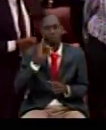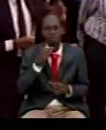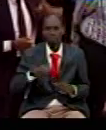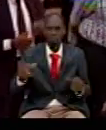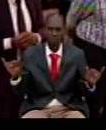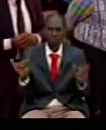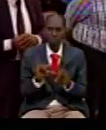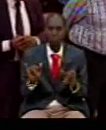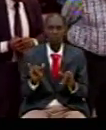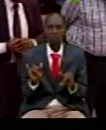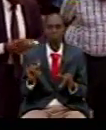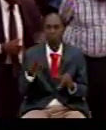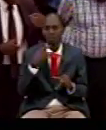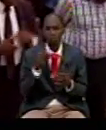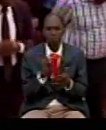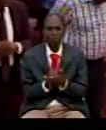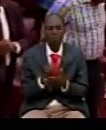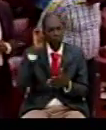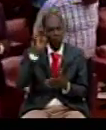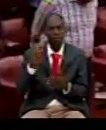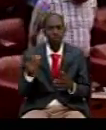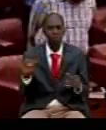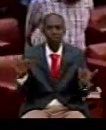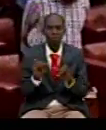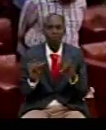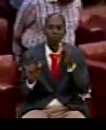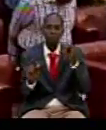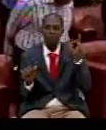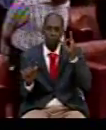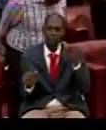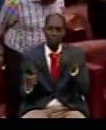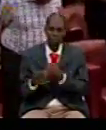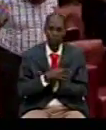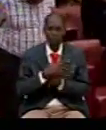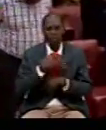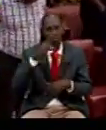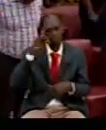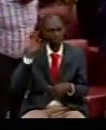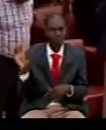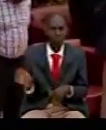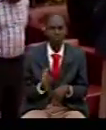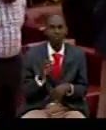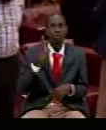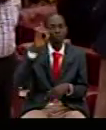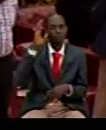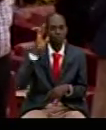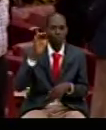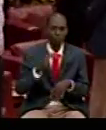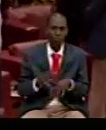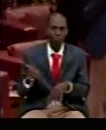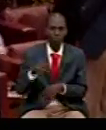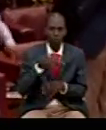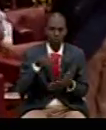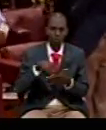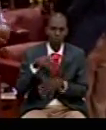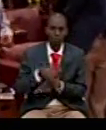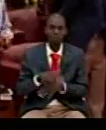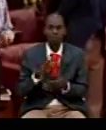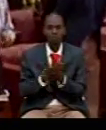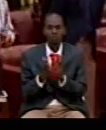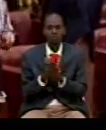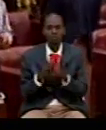not. And Jesus Christ is the same yesterday, today, and forever. It will touch you tonight, and then you're made